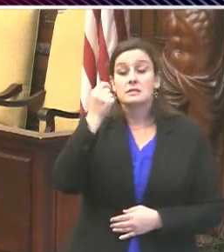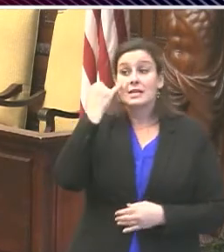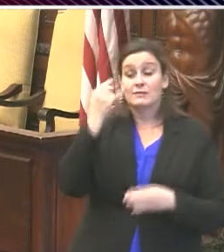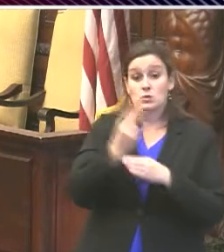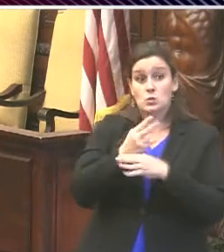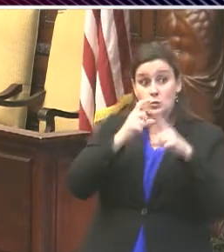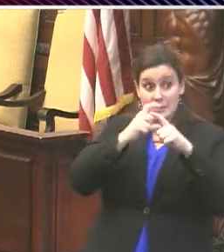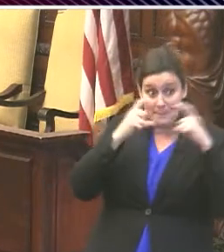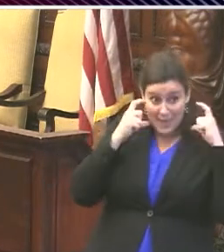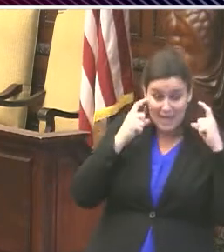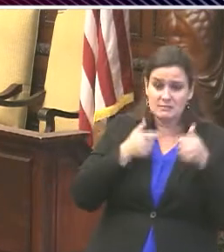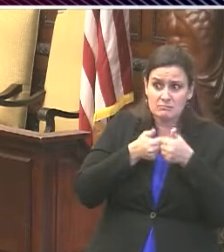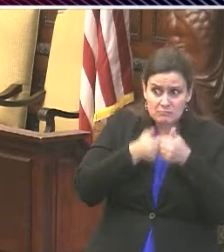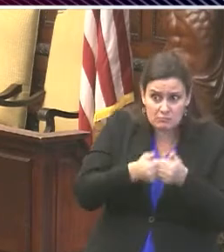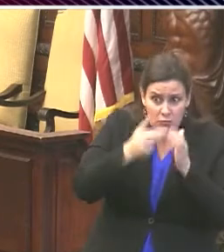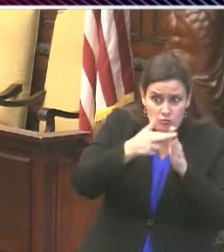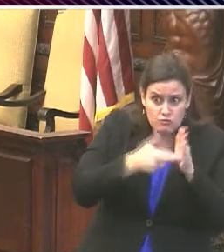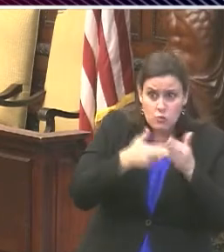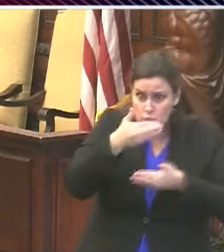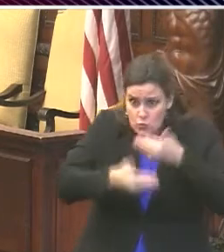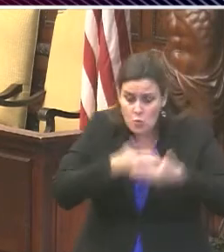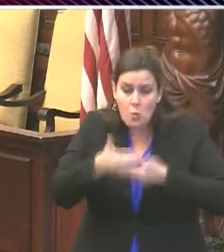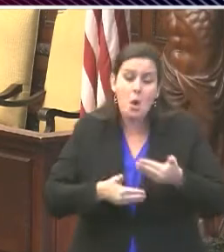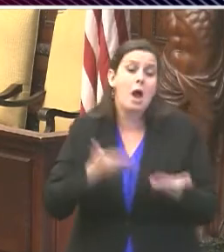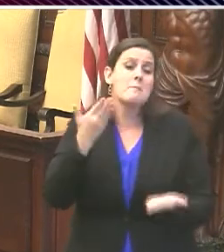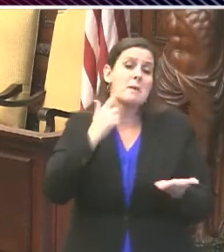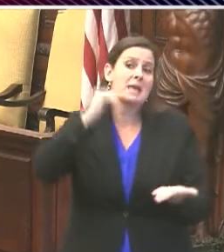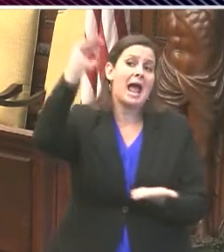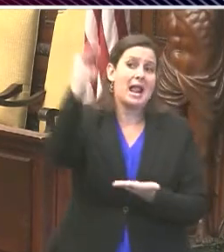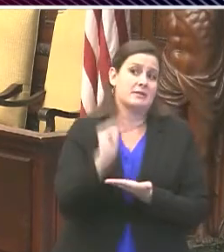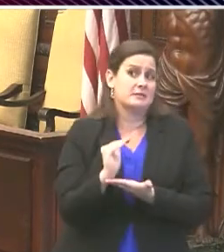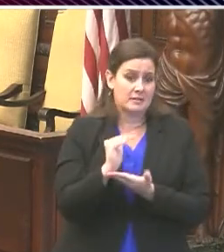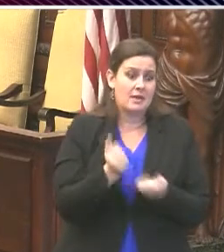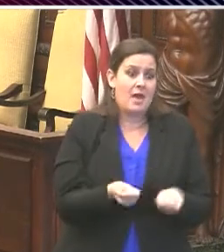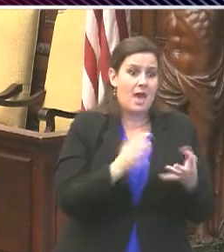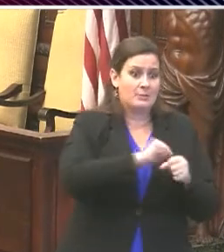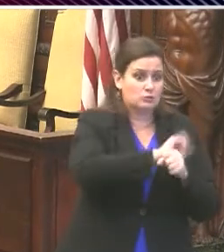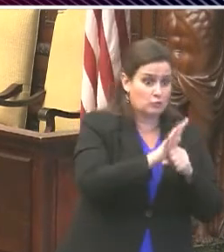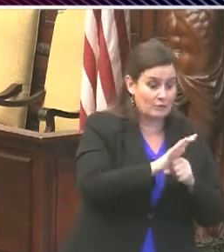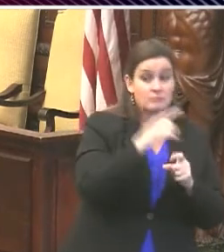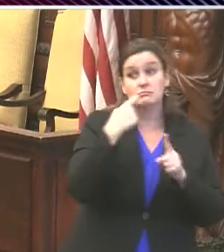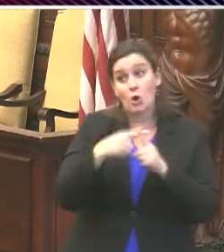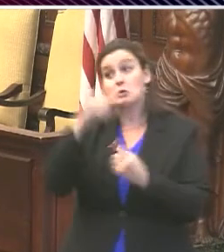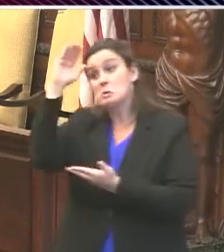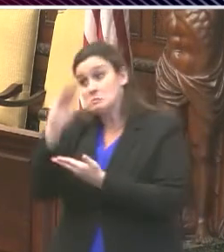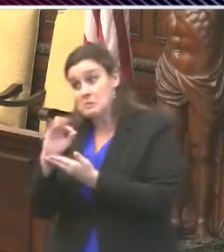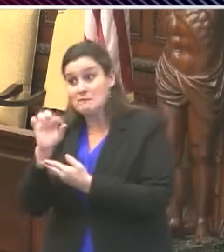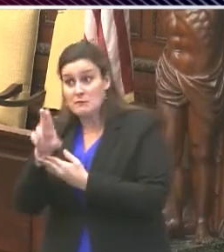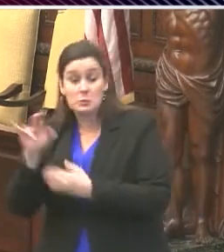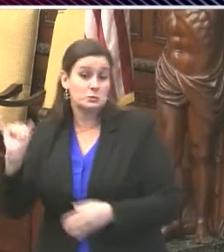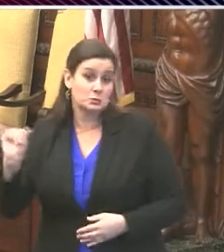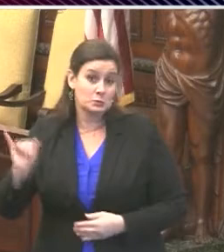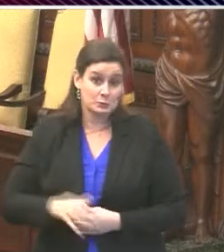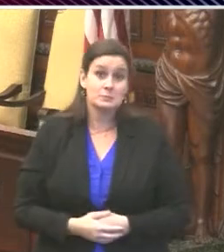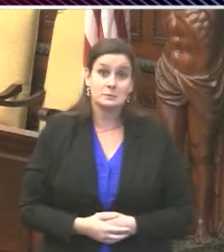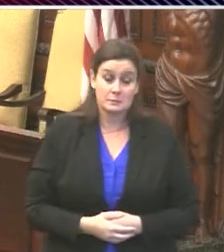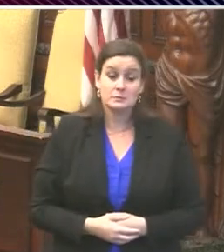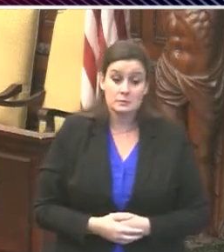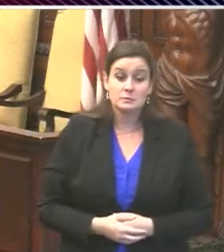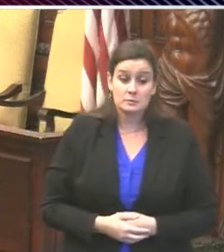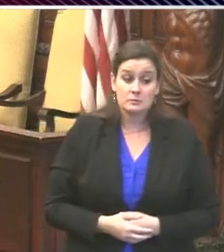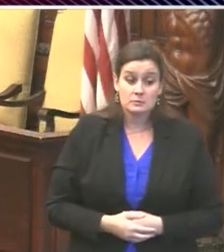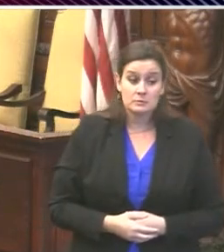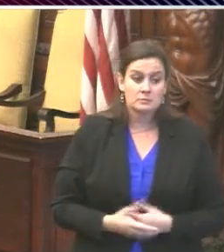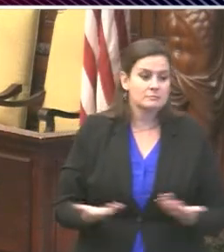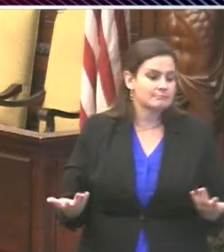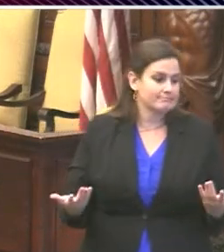really diligently, then we might be able to limit the amount of coronavirus as well as the amount of influenza that we see. So I'm not going to predict whether we're going to get